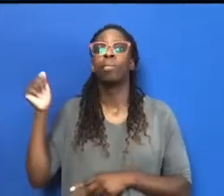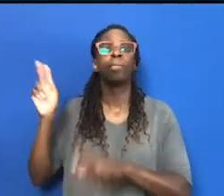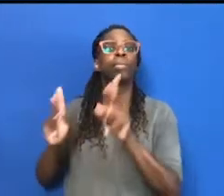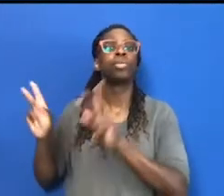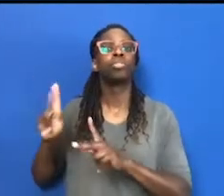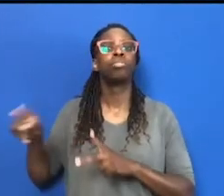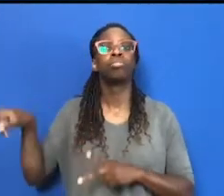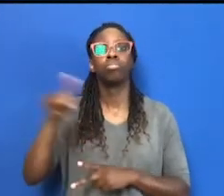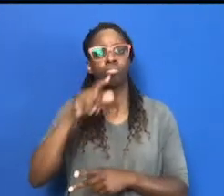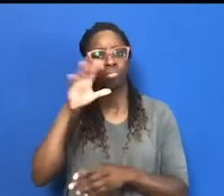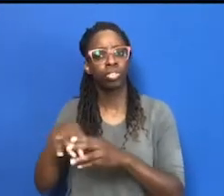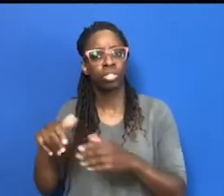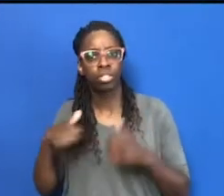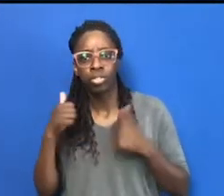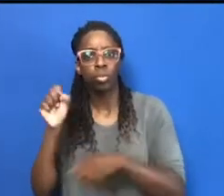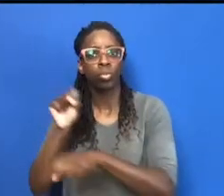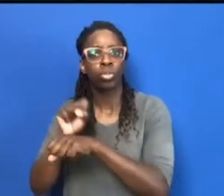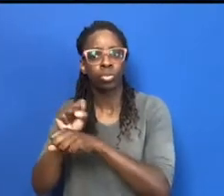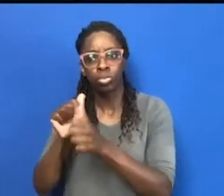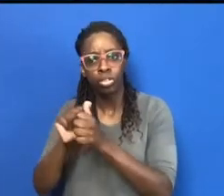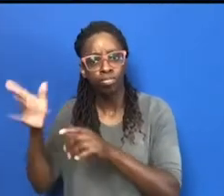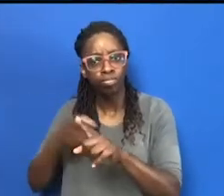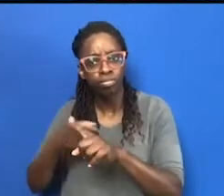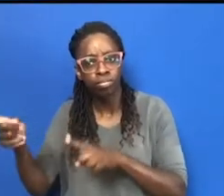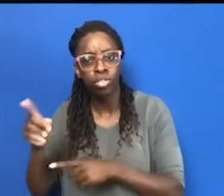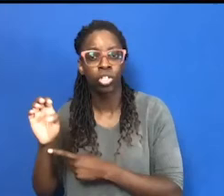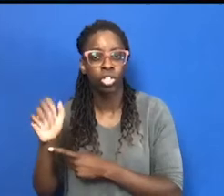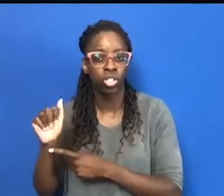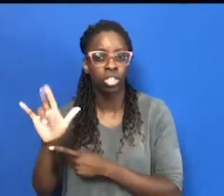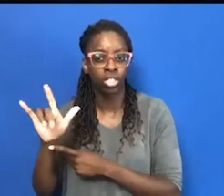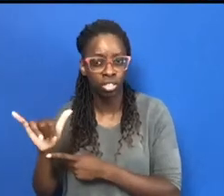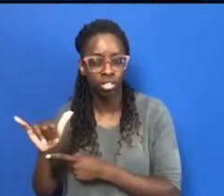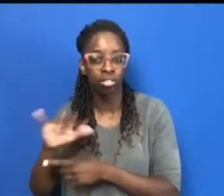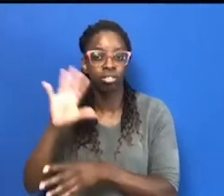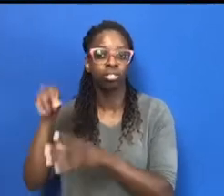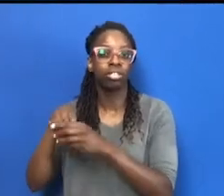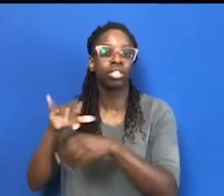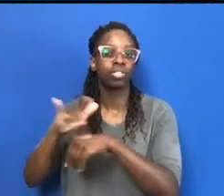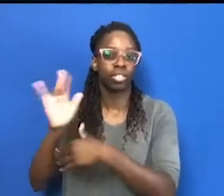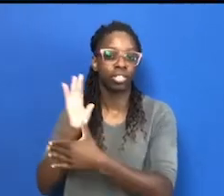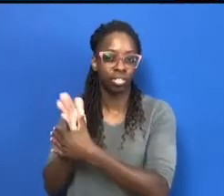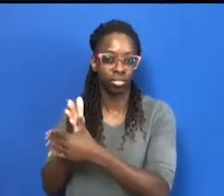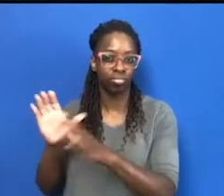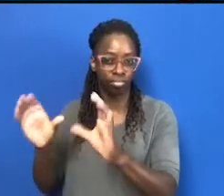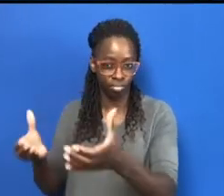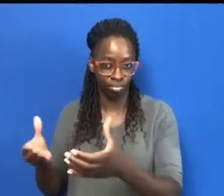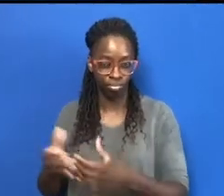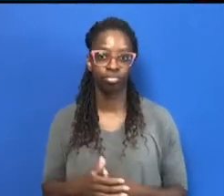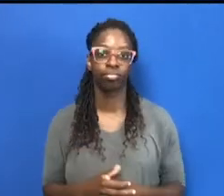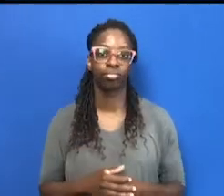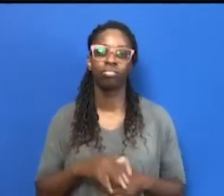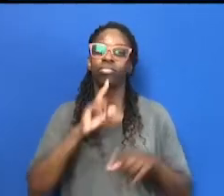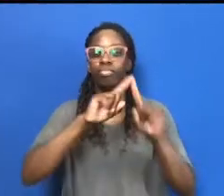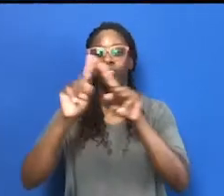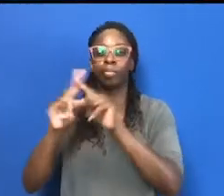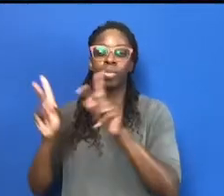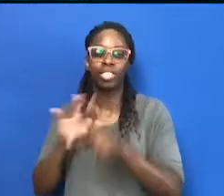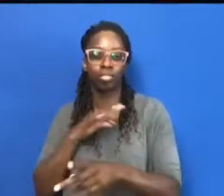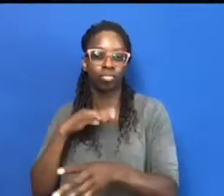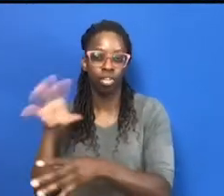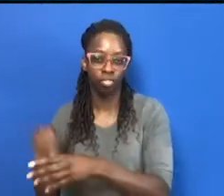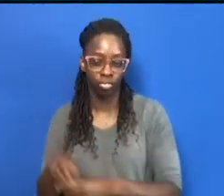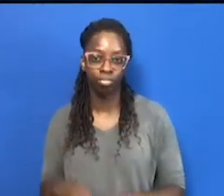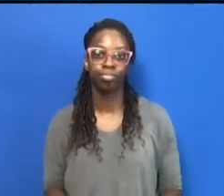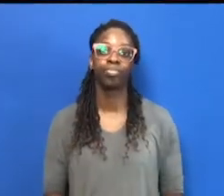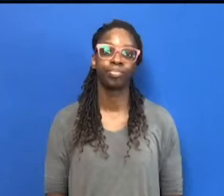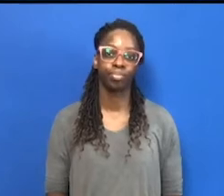about inclusion in learning trajectories? We take 3 steps, right? First, we want to make sure the activities and the